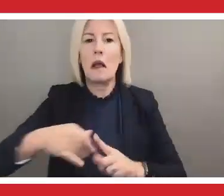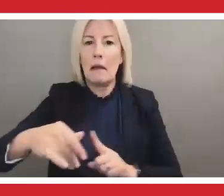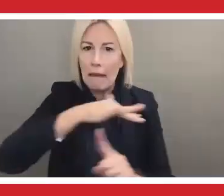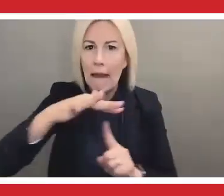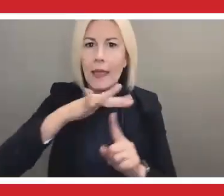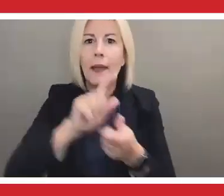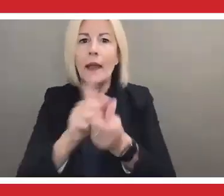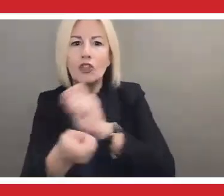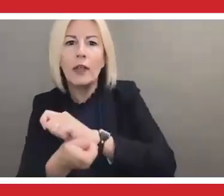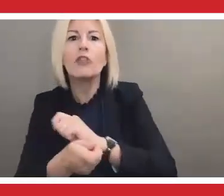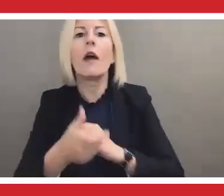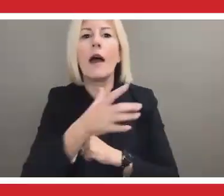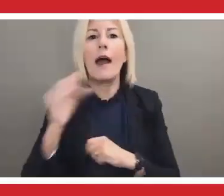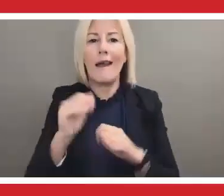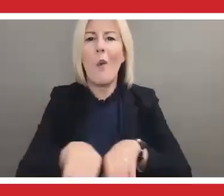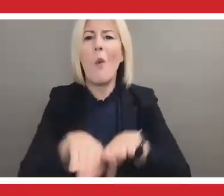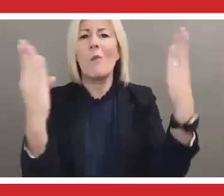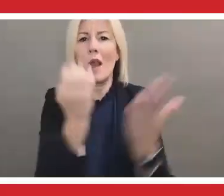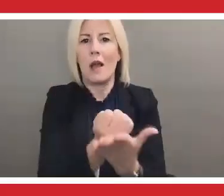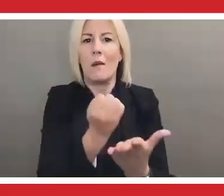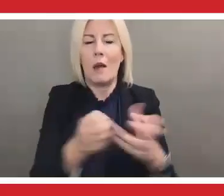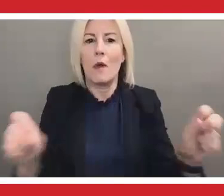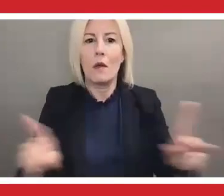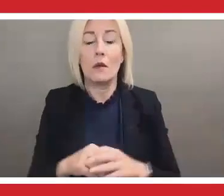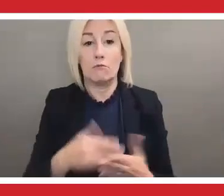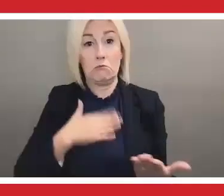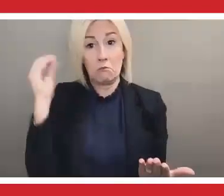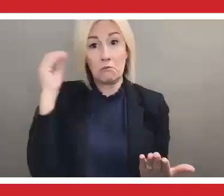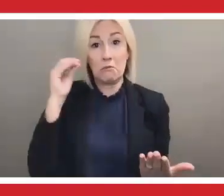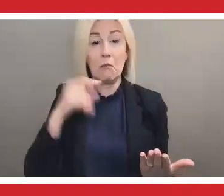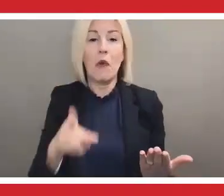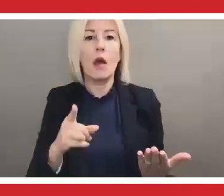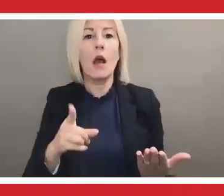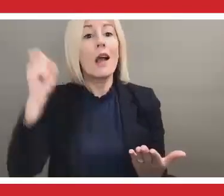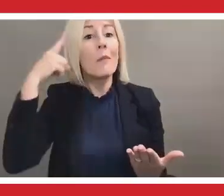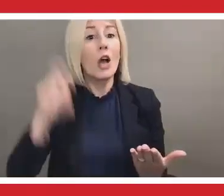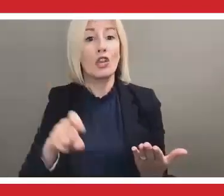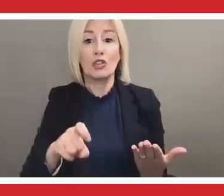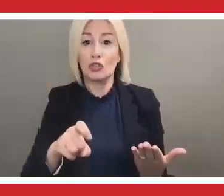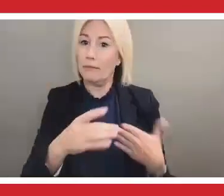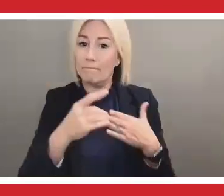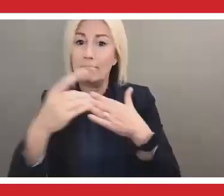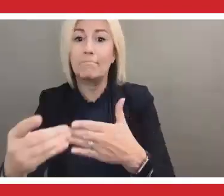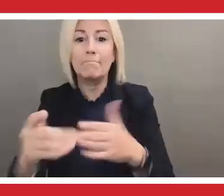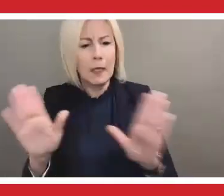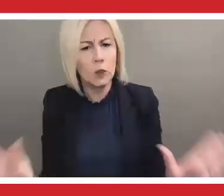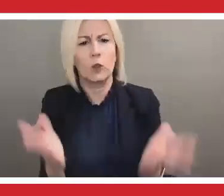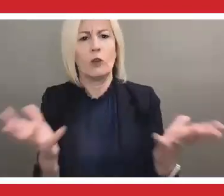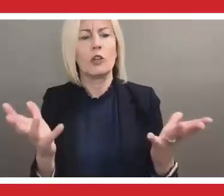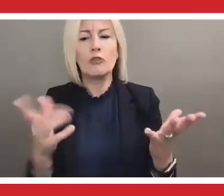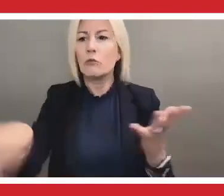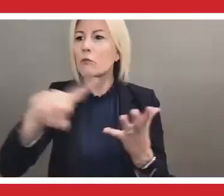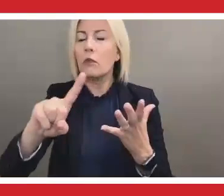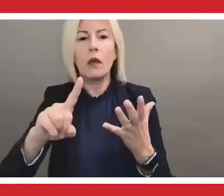up economic opportunities. In my opinion, governments should take the lead and encourage national stakeholders